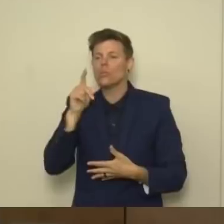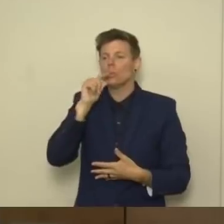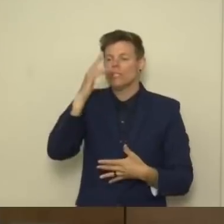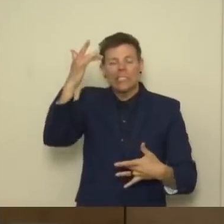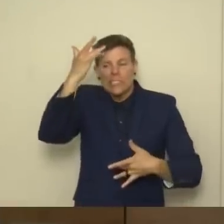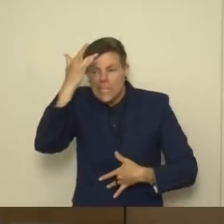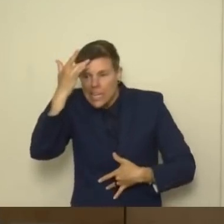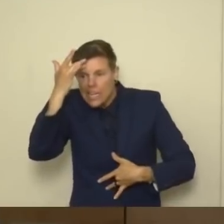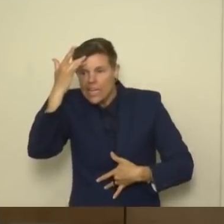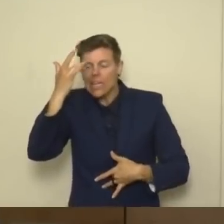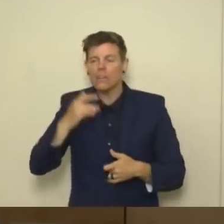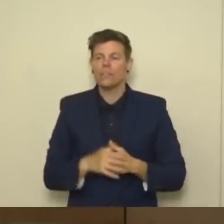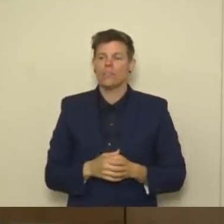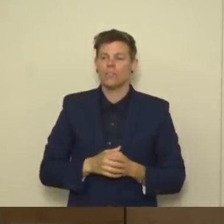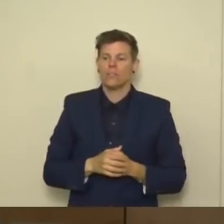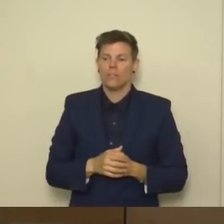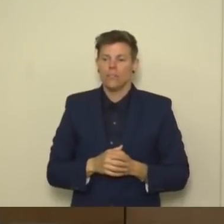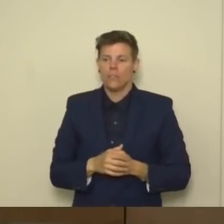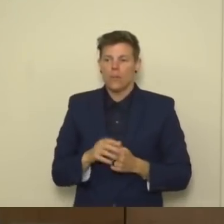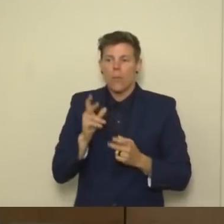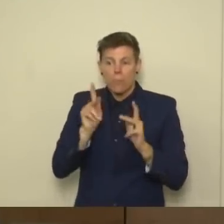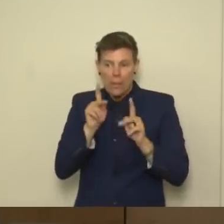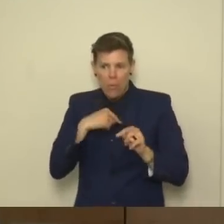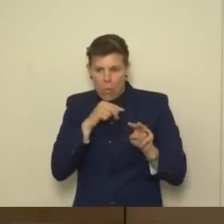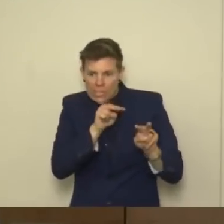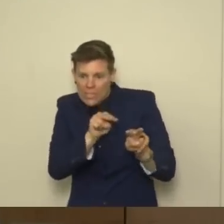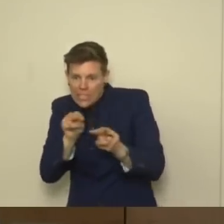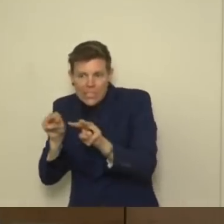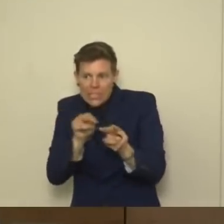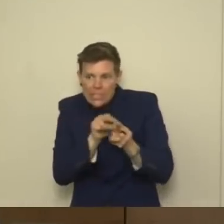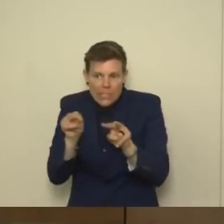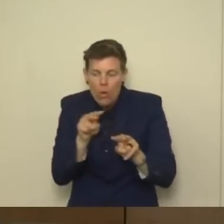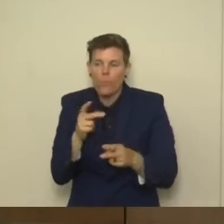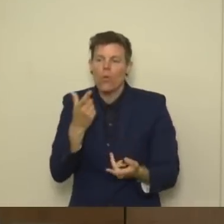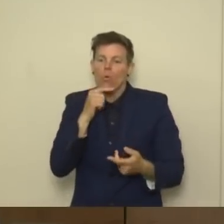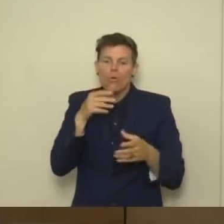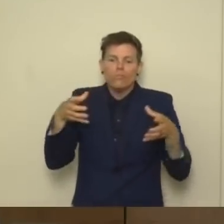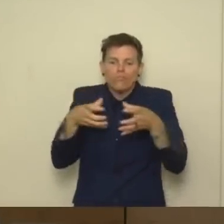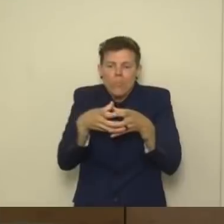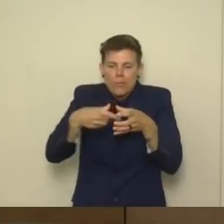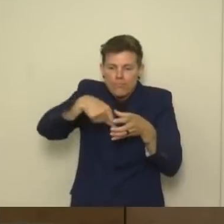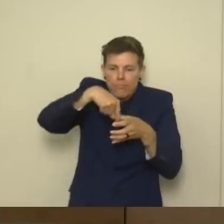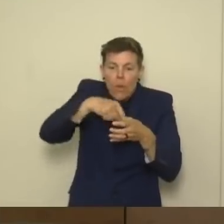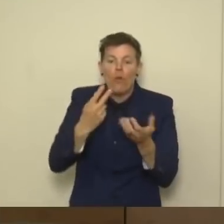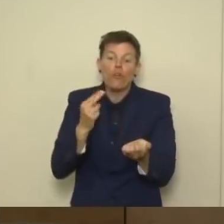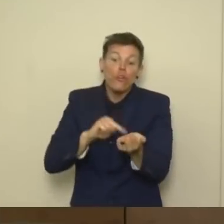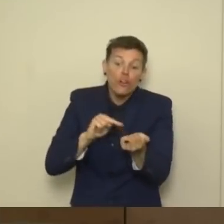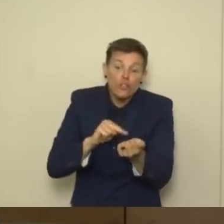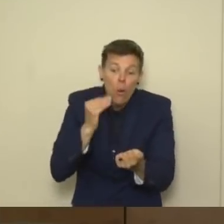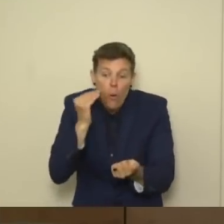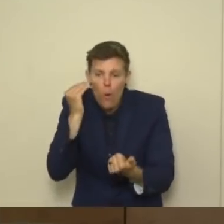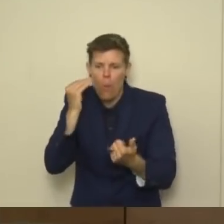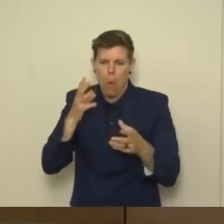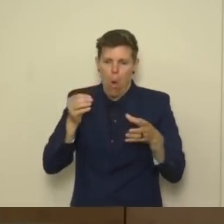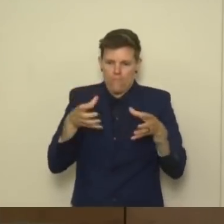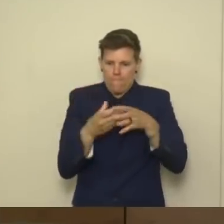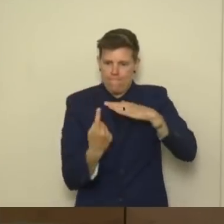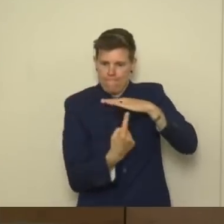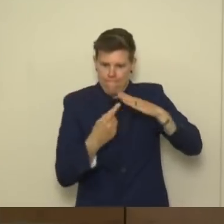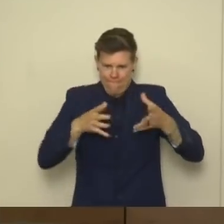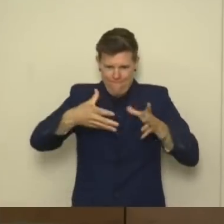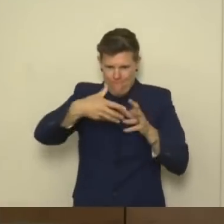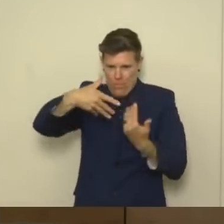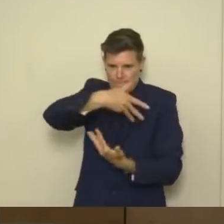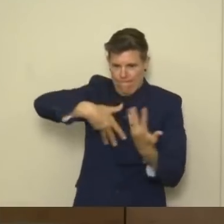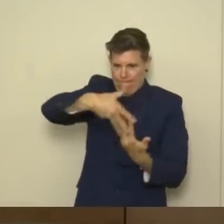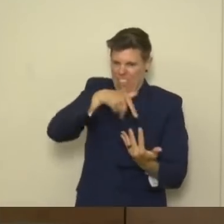doing surveillance, trying to stay ahead, that we do everything in our power to do that, and that we don't minimize, that we want testing available in